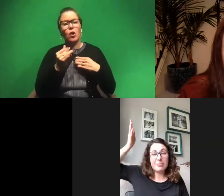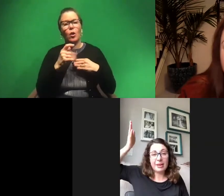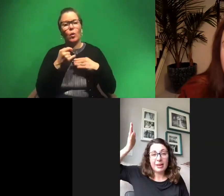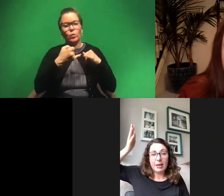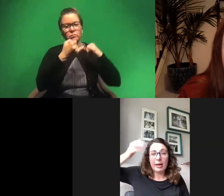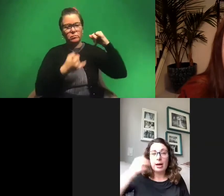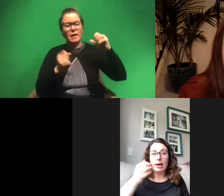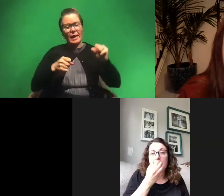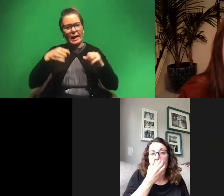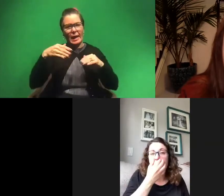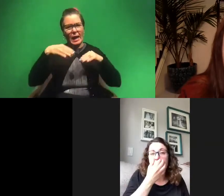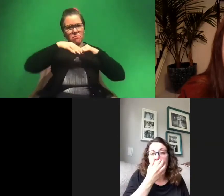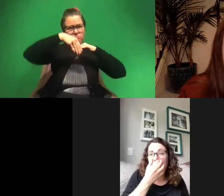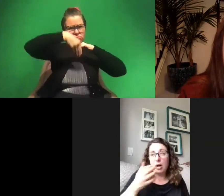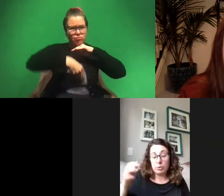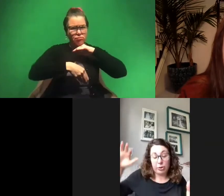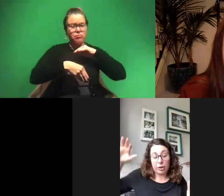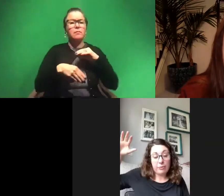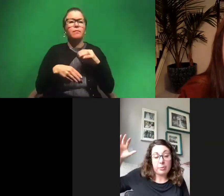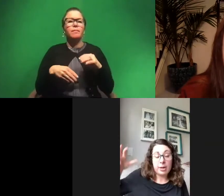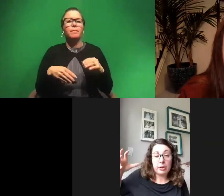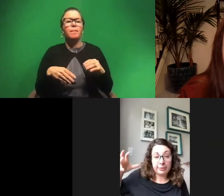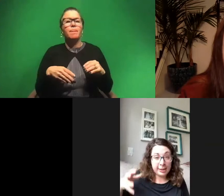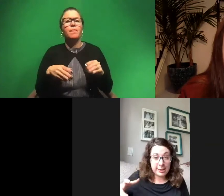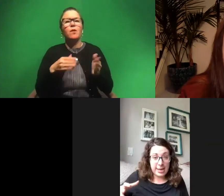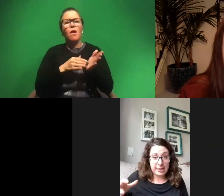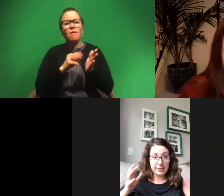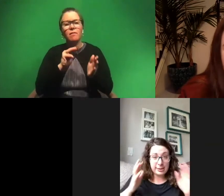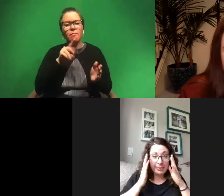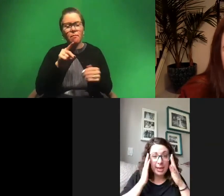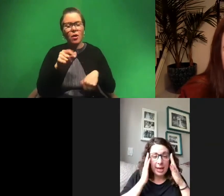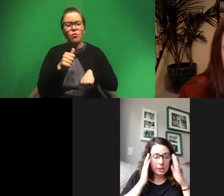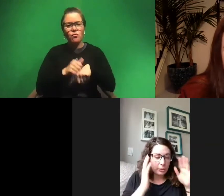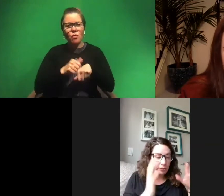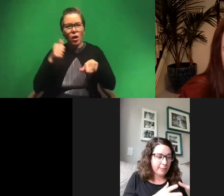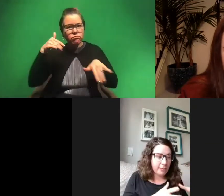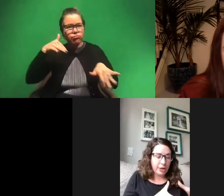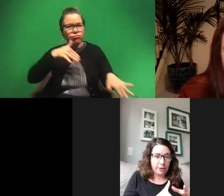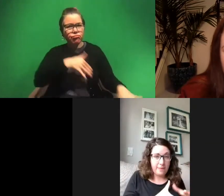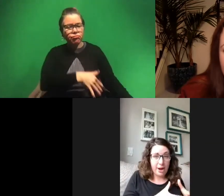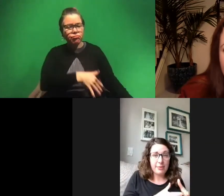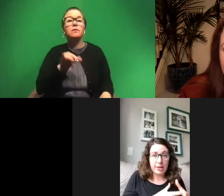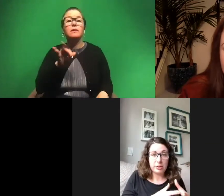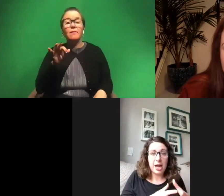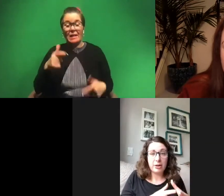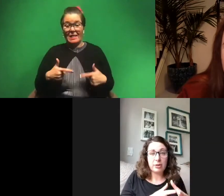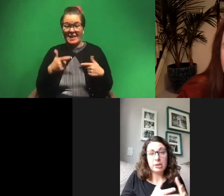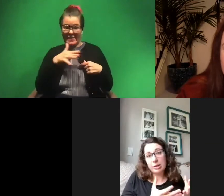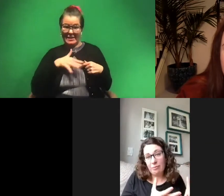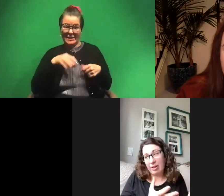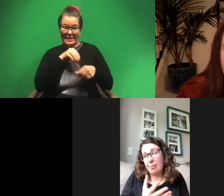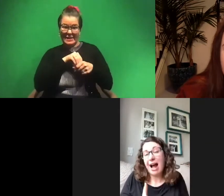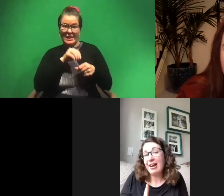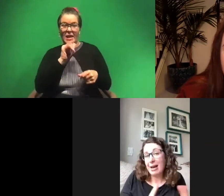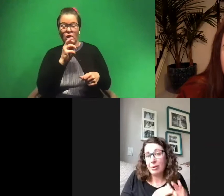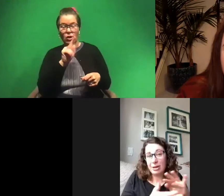steep. And they're often mud or rock slides. And so if the abalone are living right in the intertidal, so